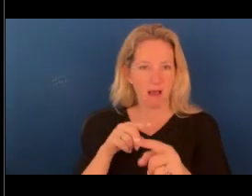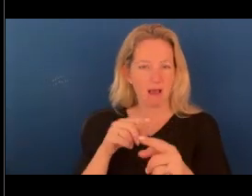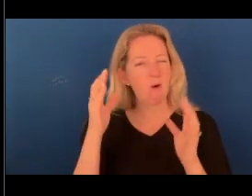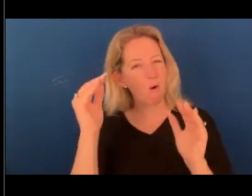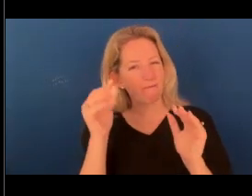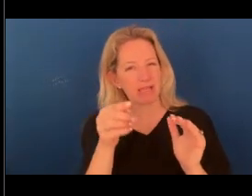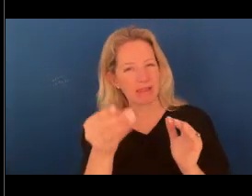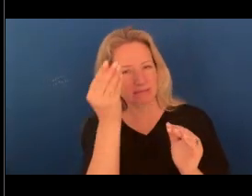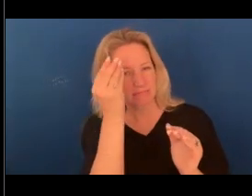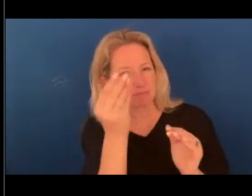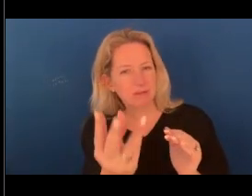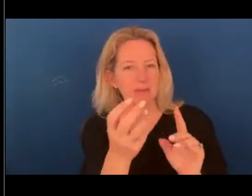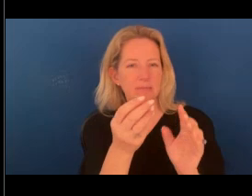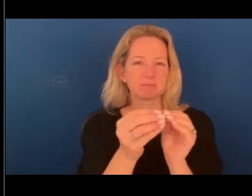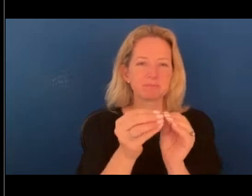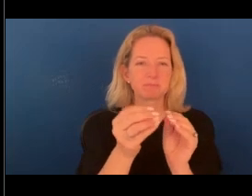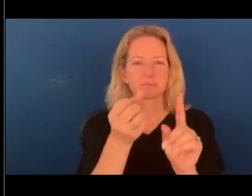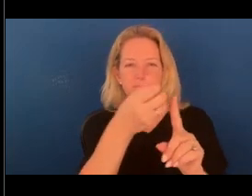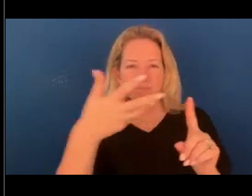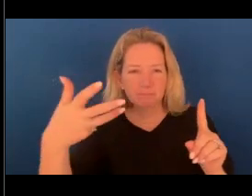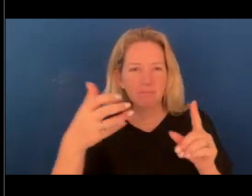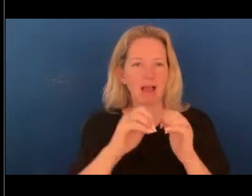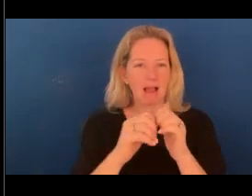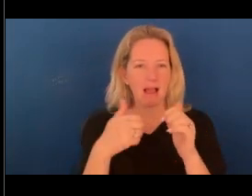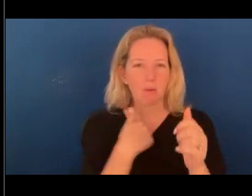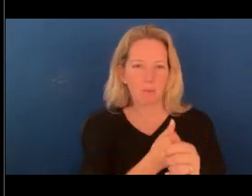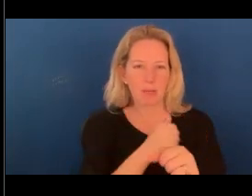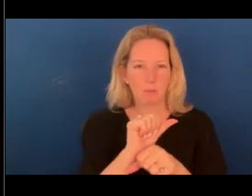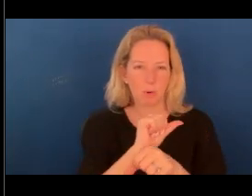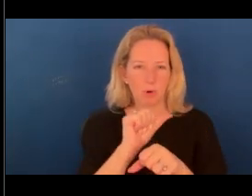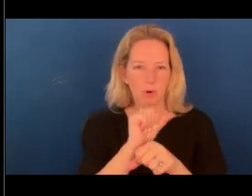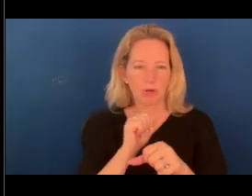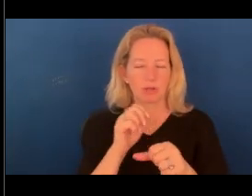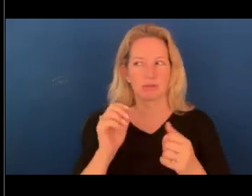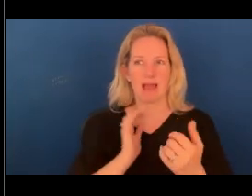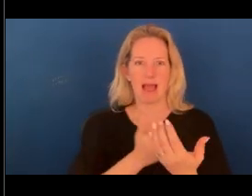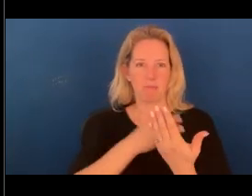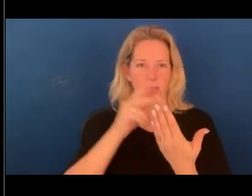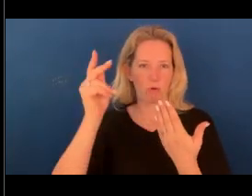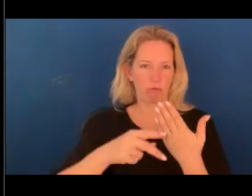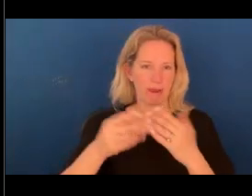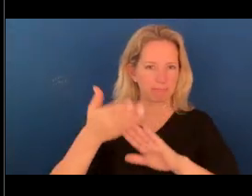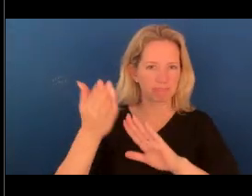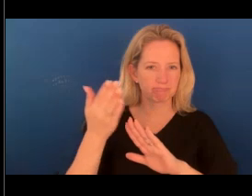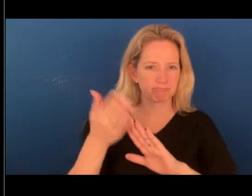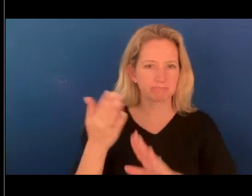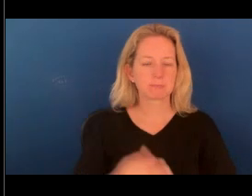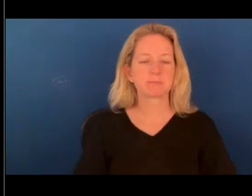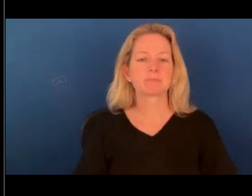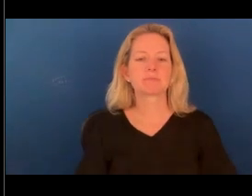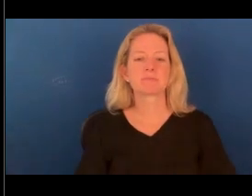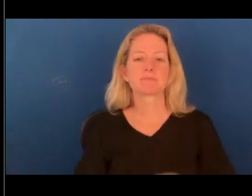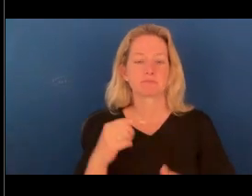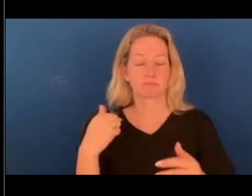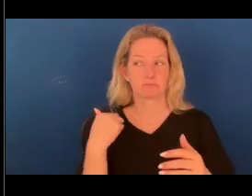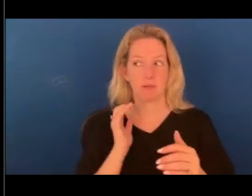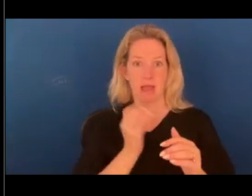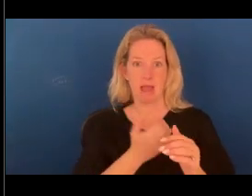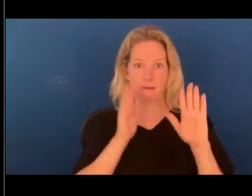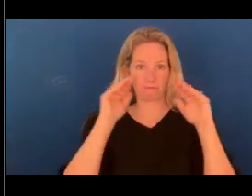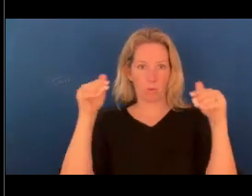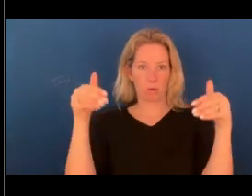more glue to some of that as to how we work as a program. We focus on stakeholder needs. What